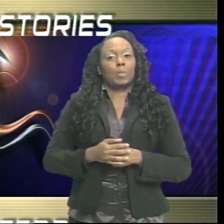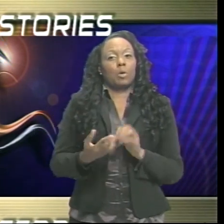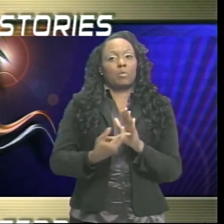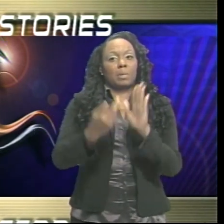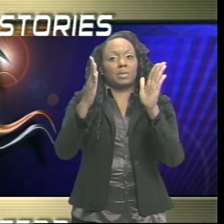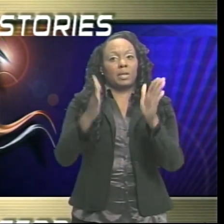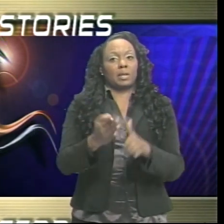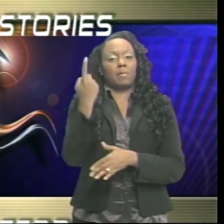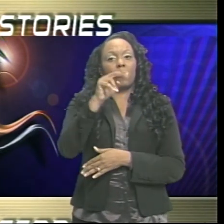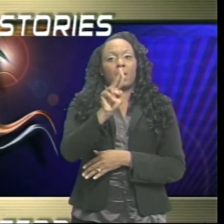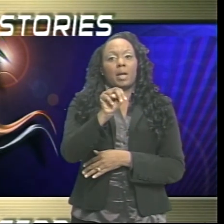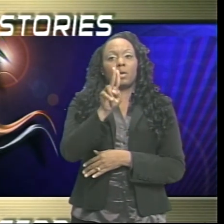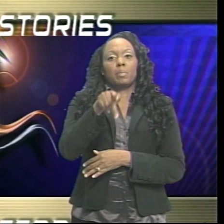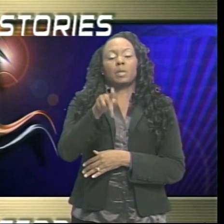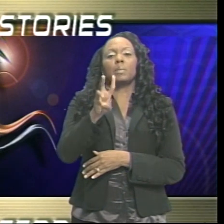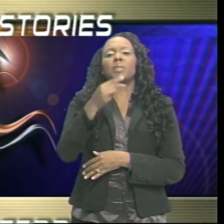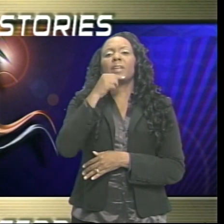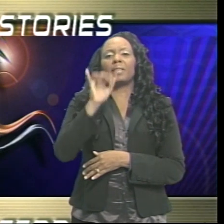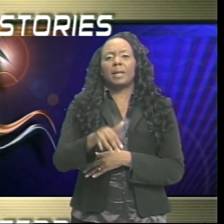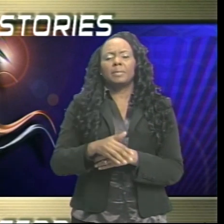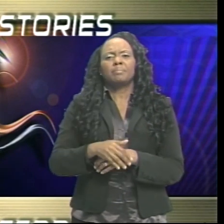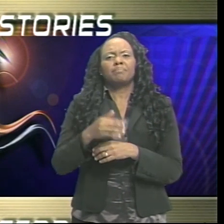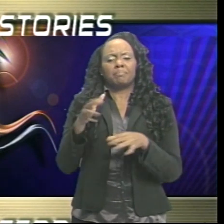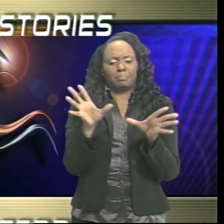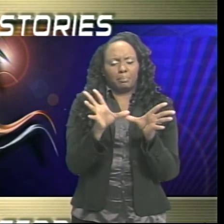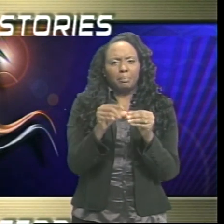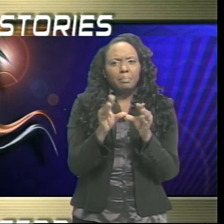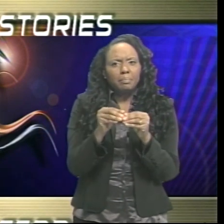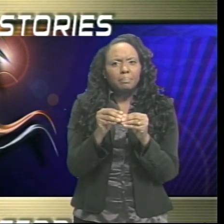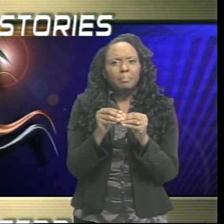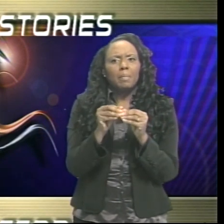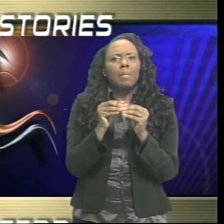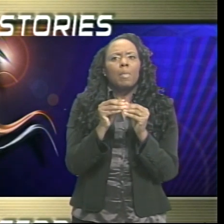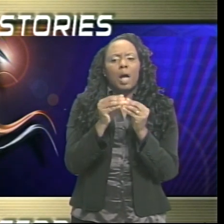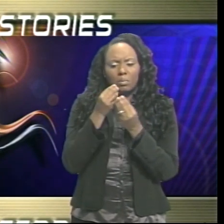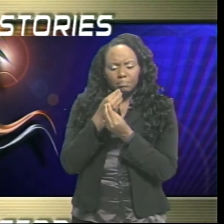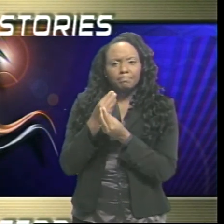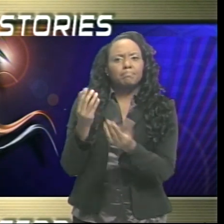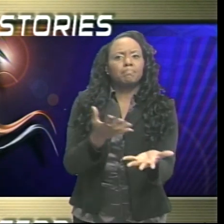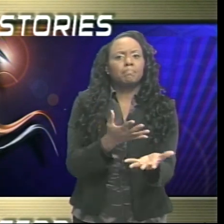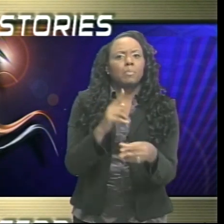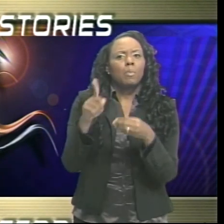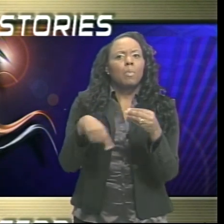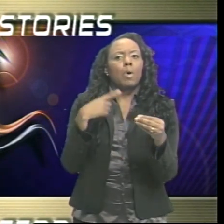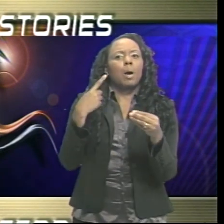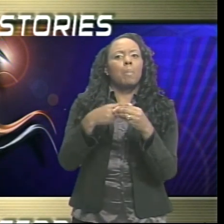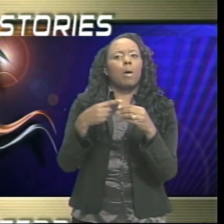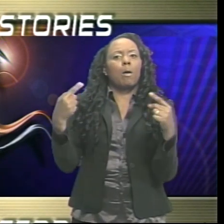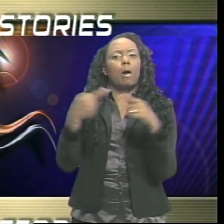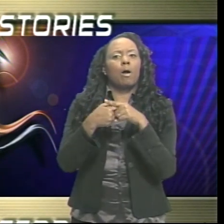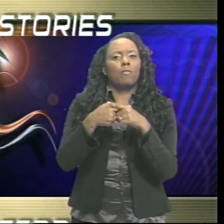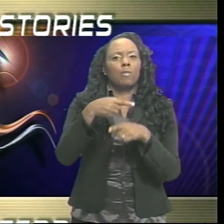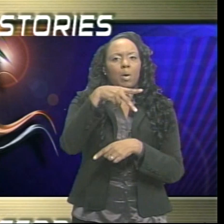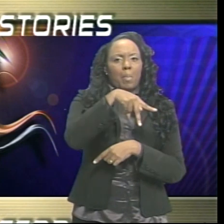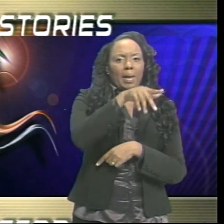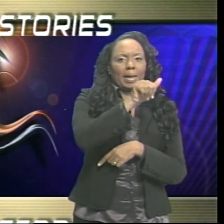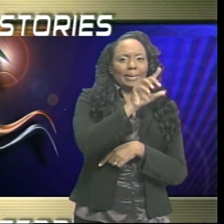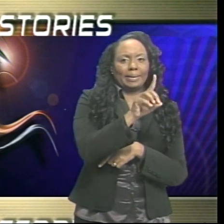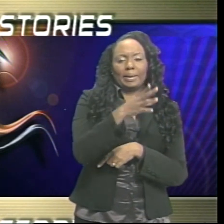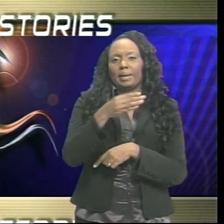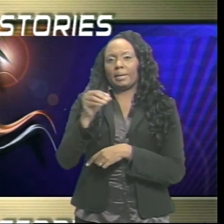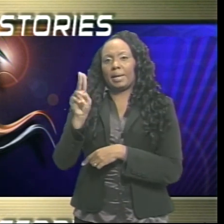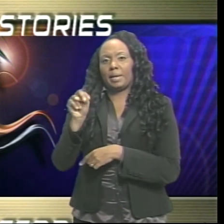was speaking after a meeting with NUPW shop stewards to bring them up to date on the impasse between the PAD and the